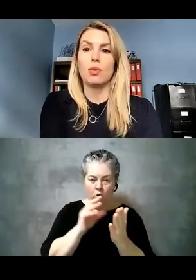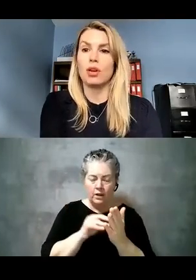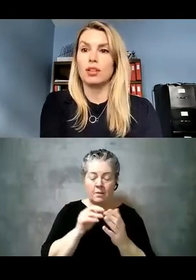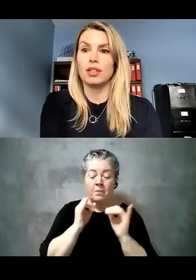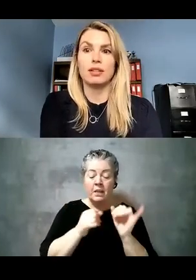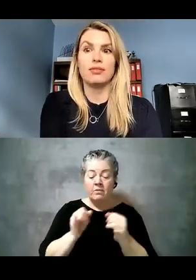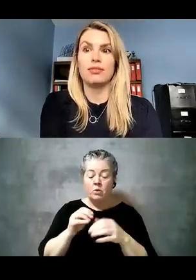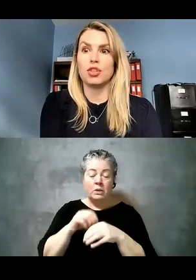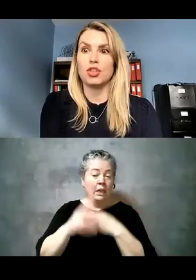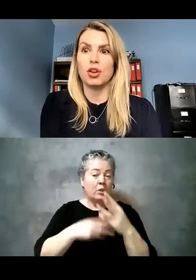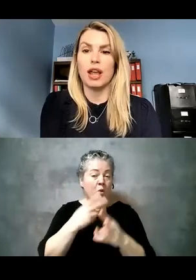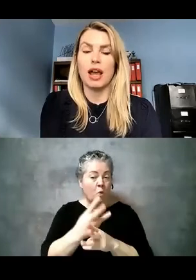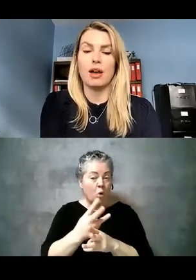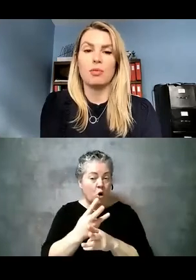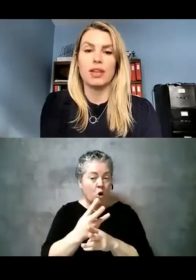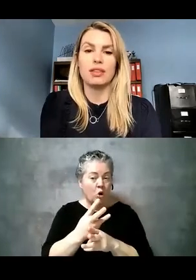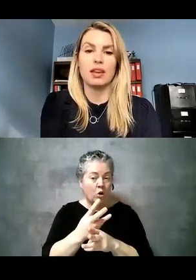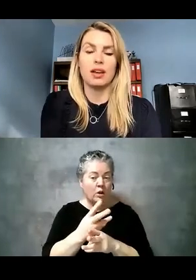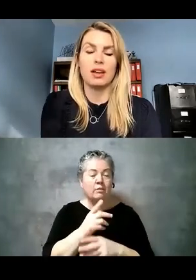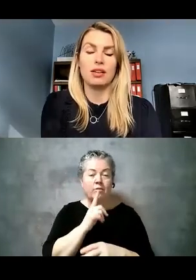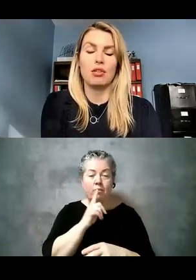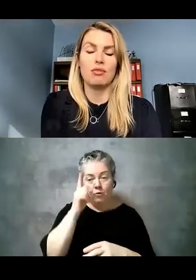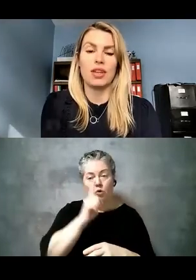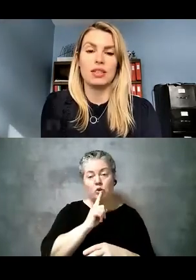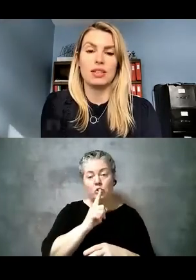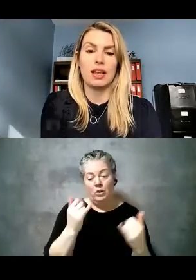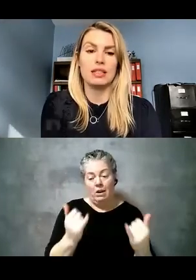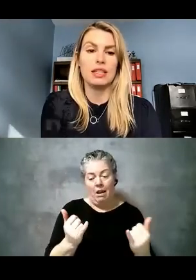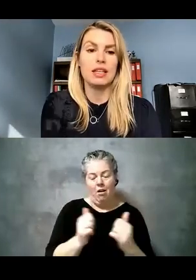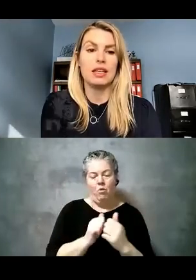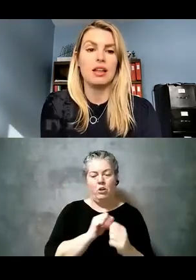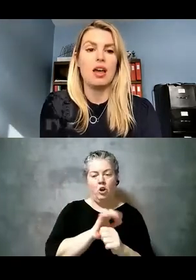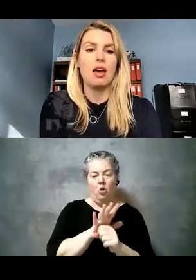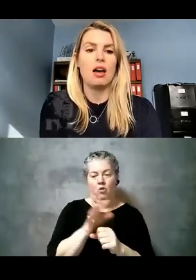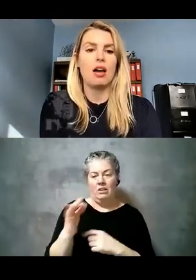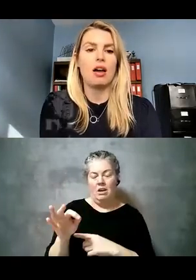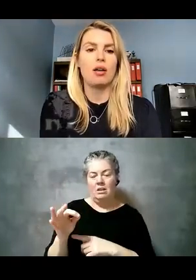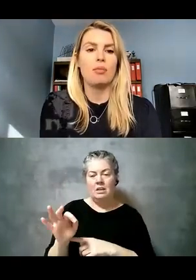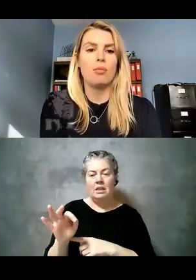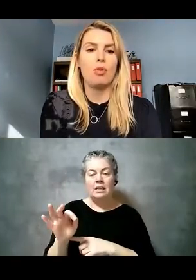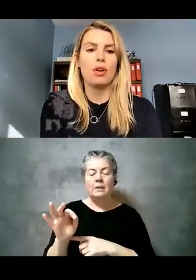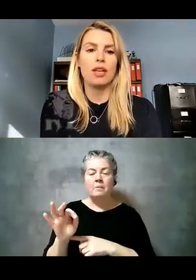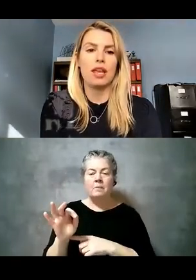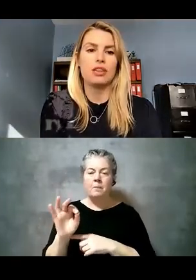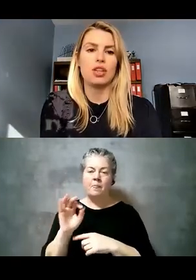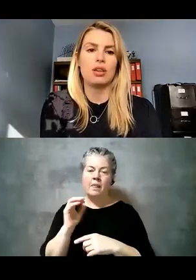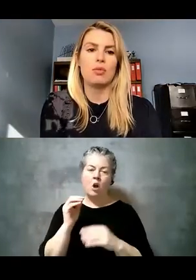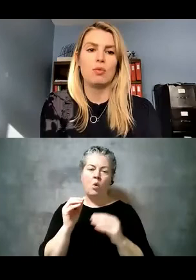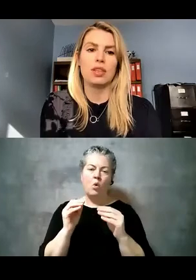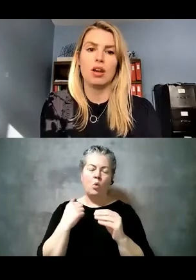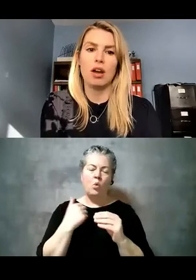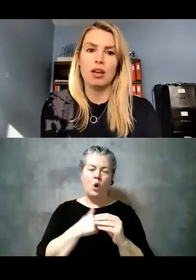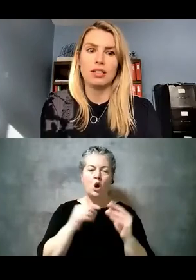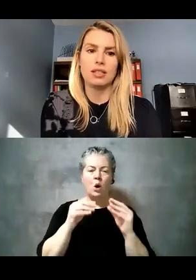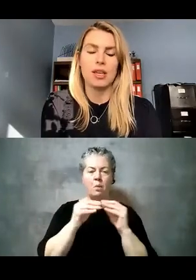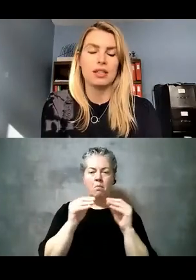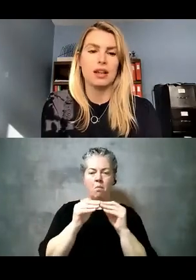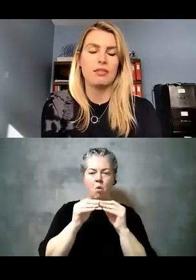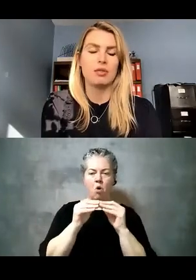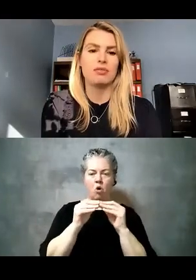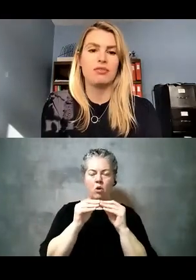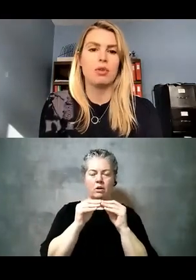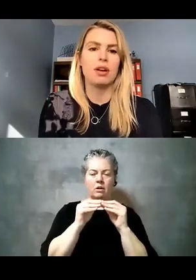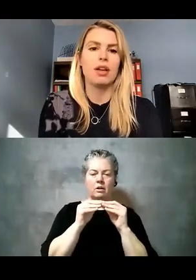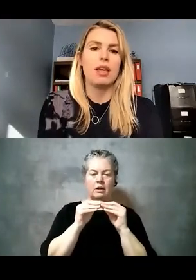our world, and for sure now with COVID-19, are more engaging within online space than